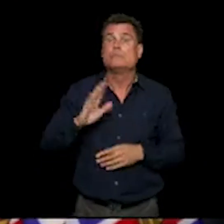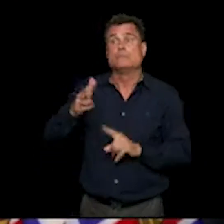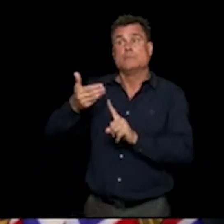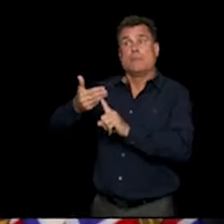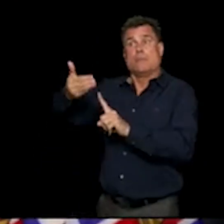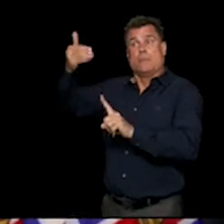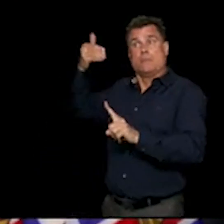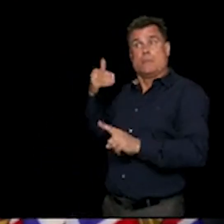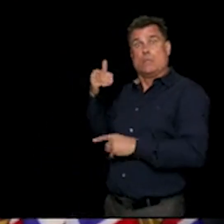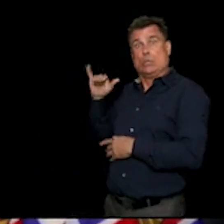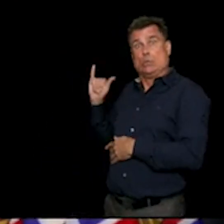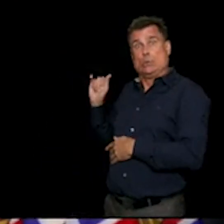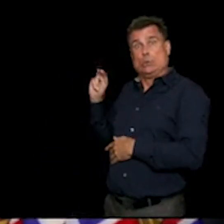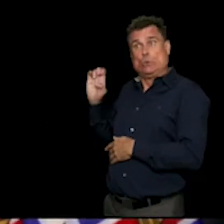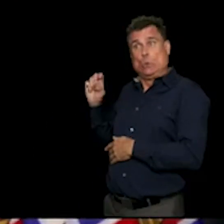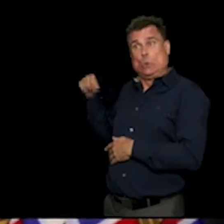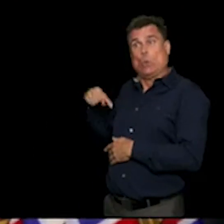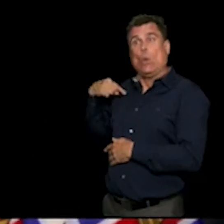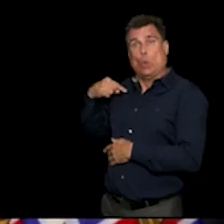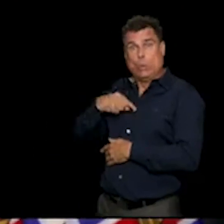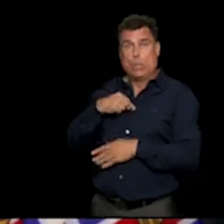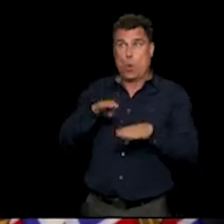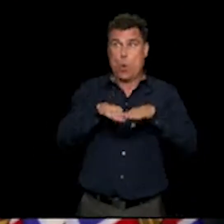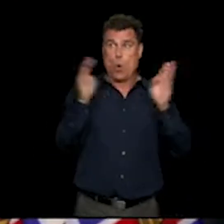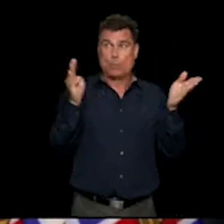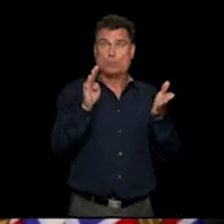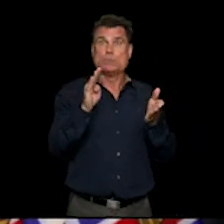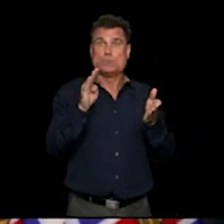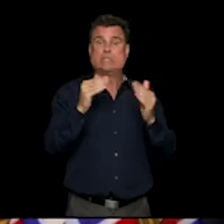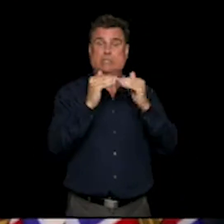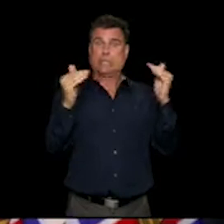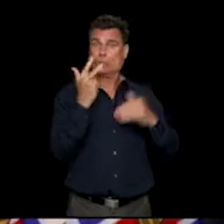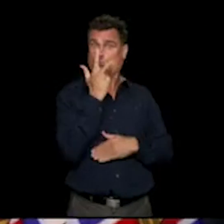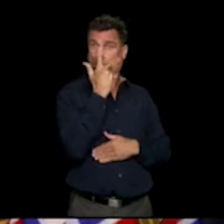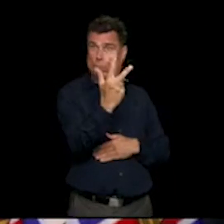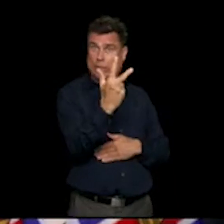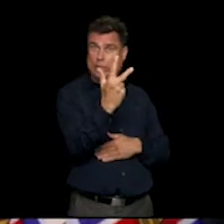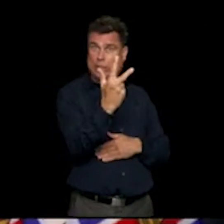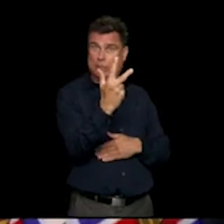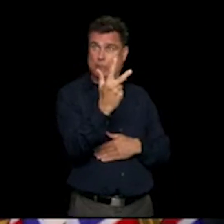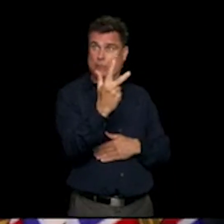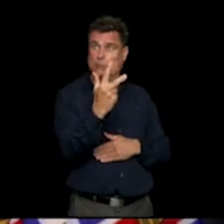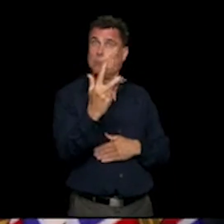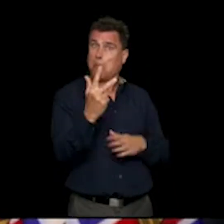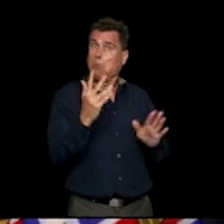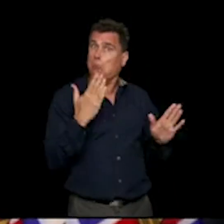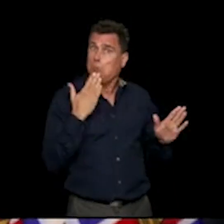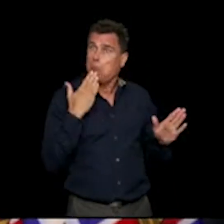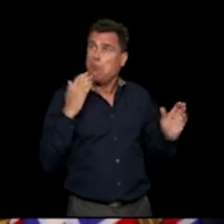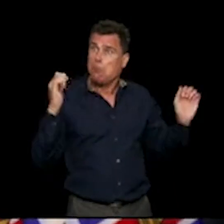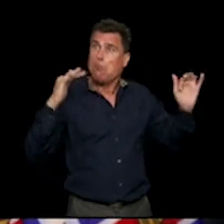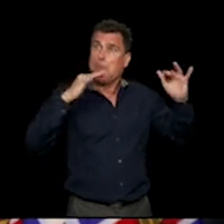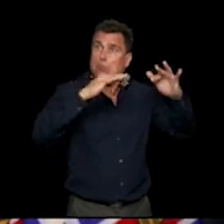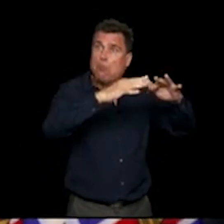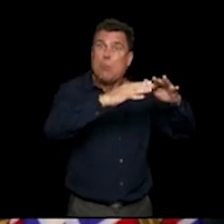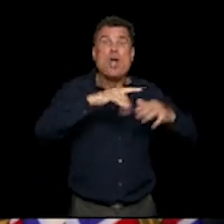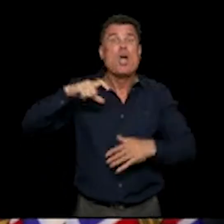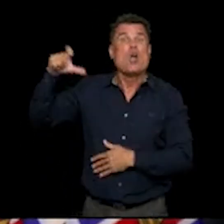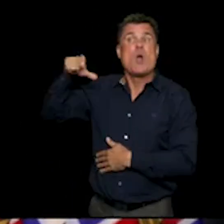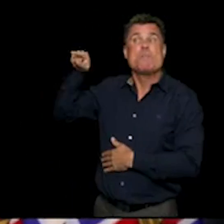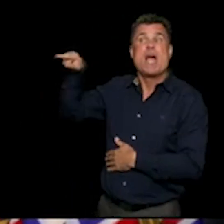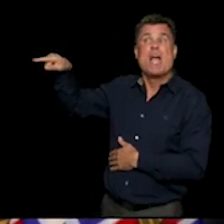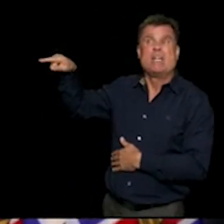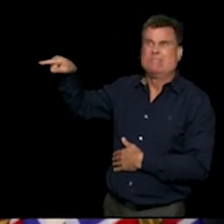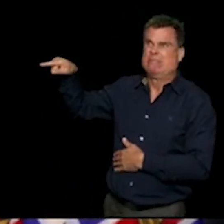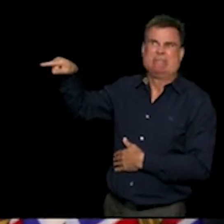And I think the experience in June, where we did move forward into stage 3, was particularly valuable for British Columbia, which, other